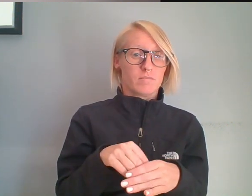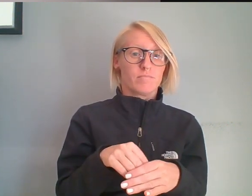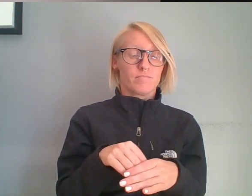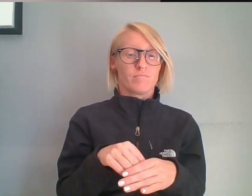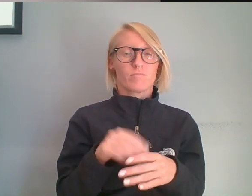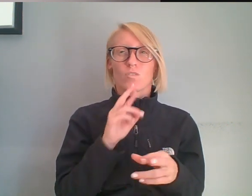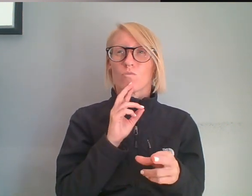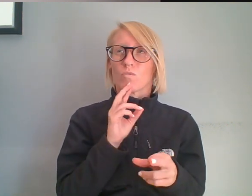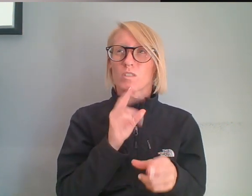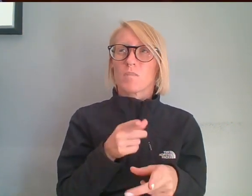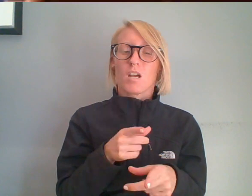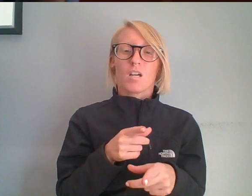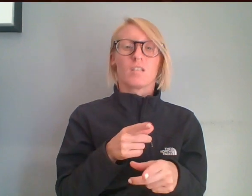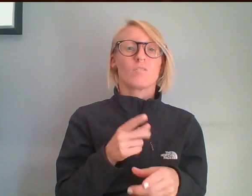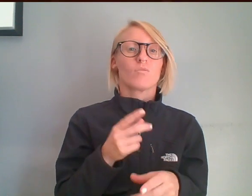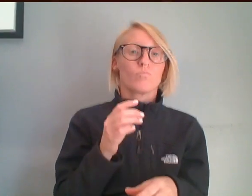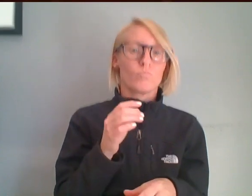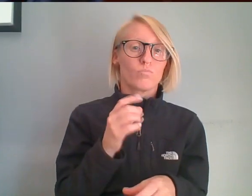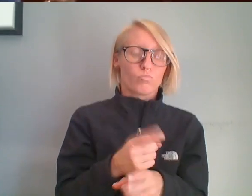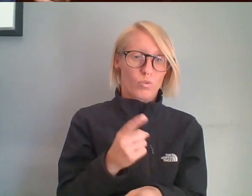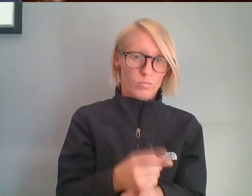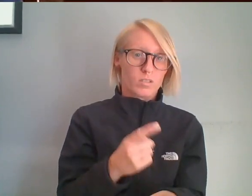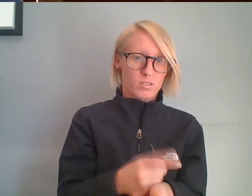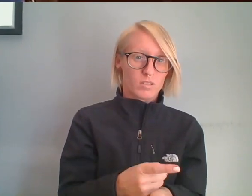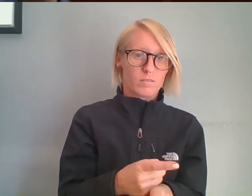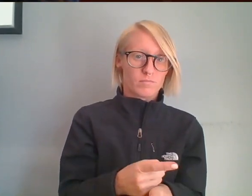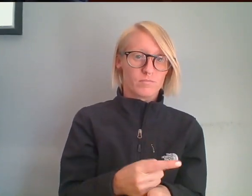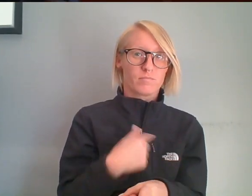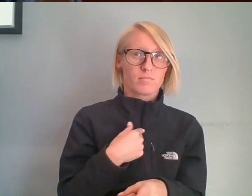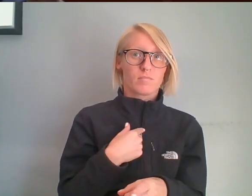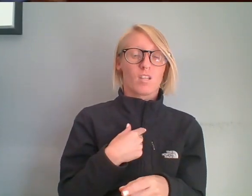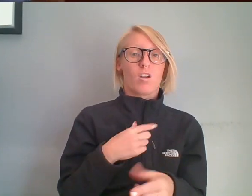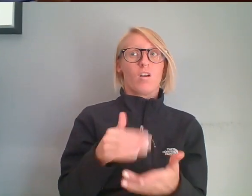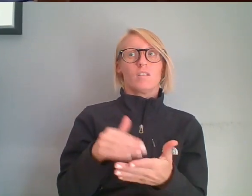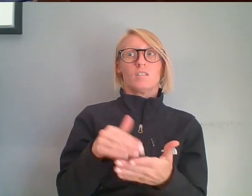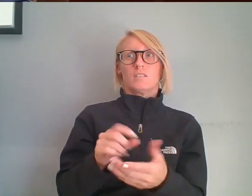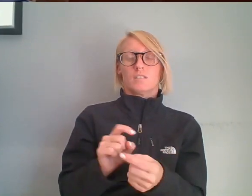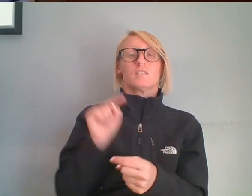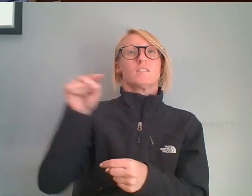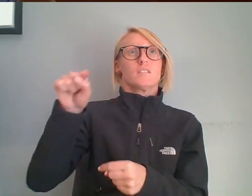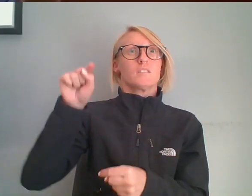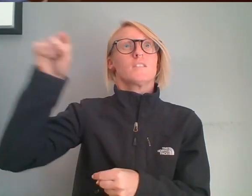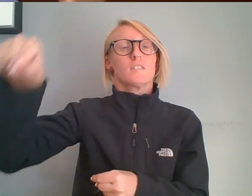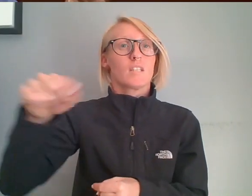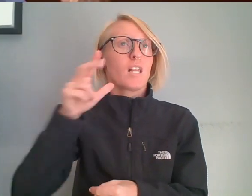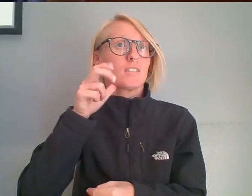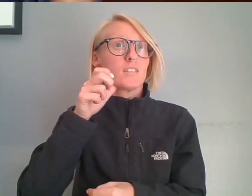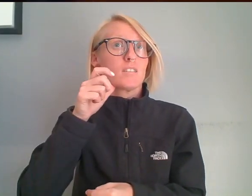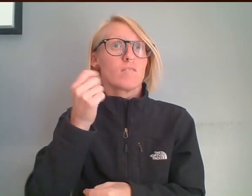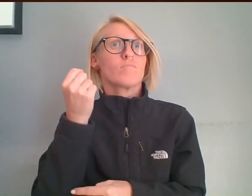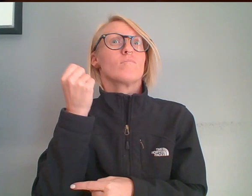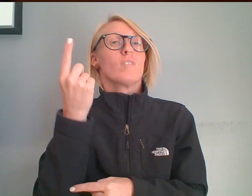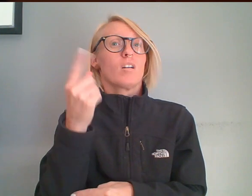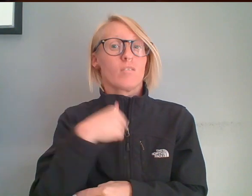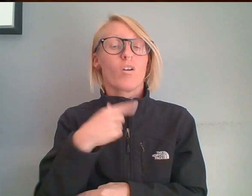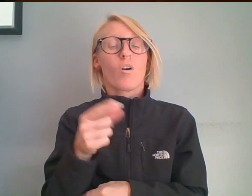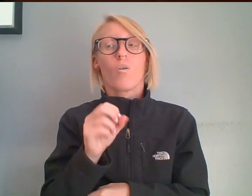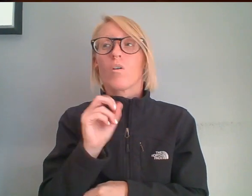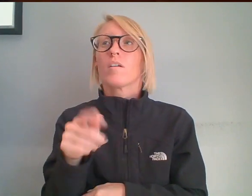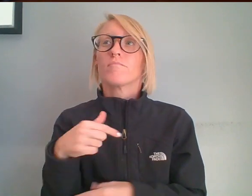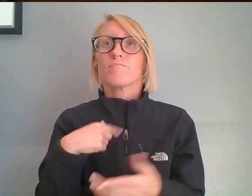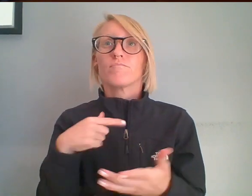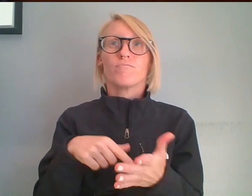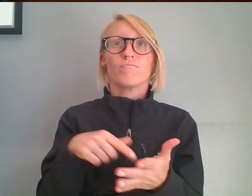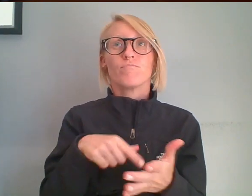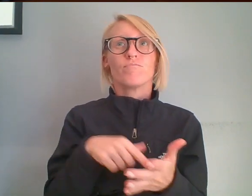appropriately. But often, we jump ahead. We listen just enough to think we got it, and then we go ahead,